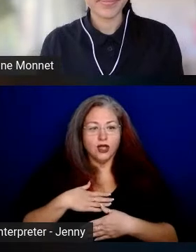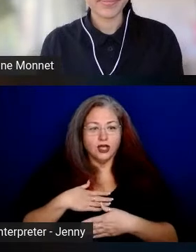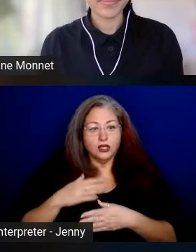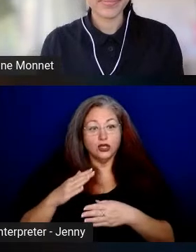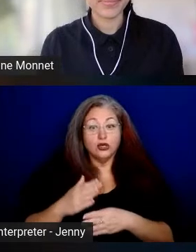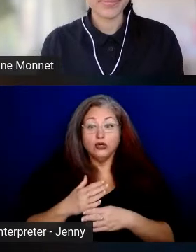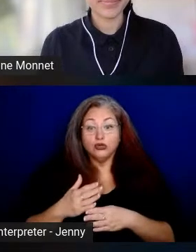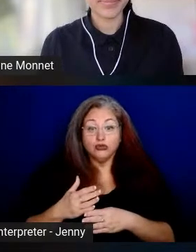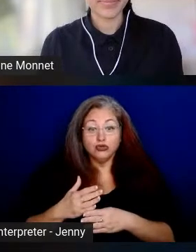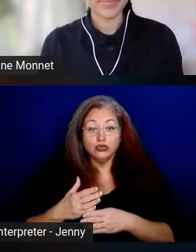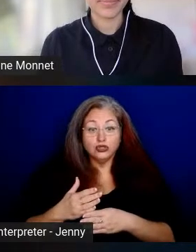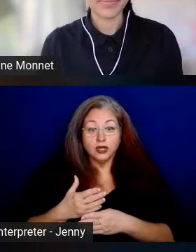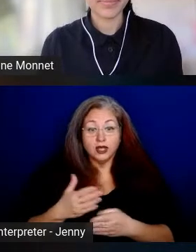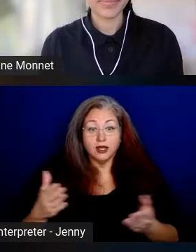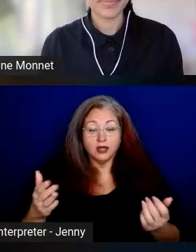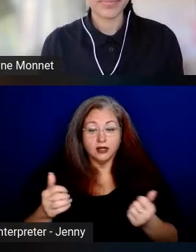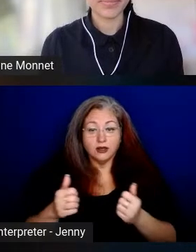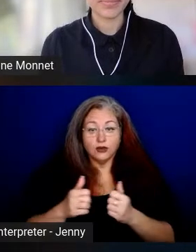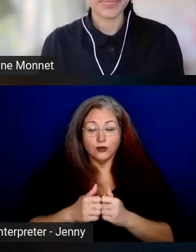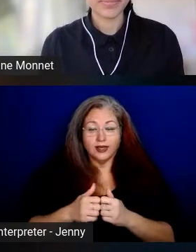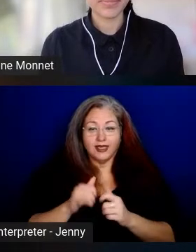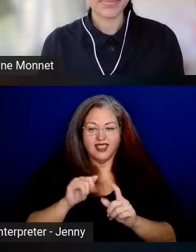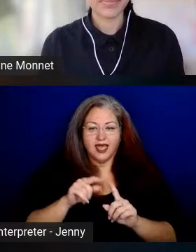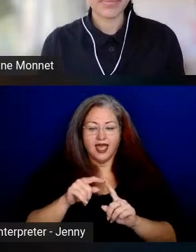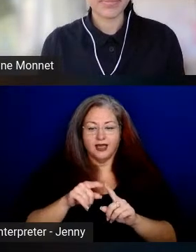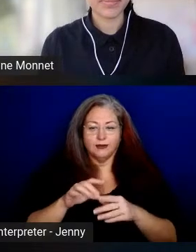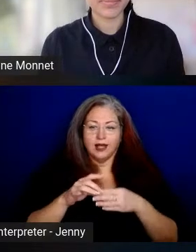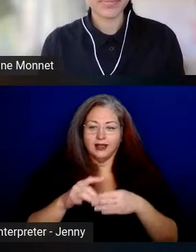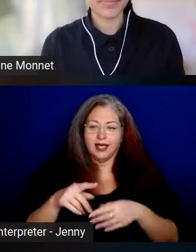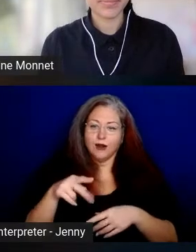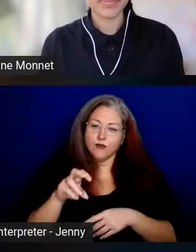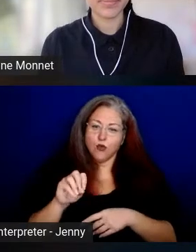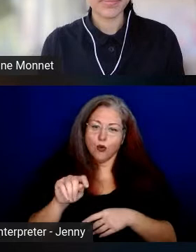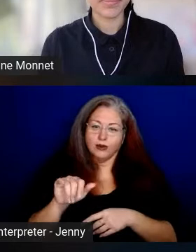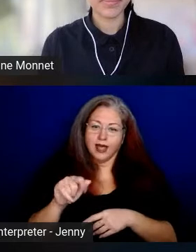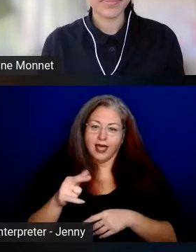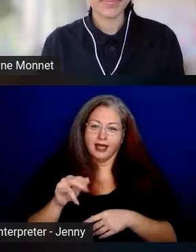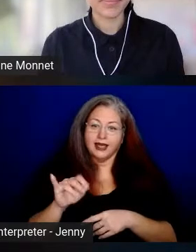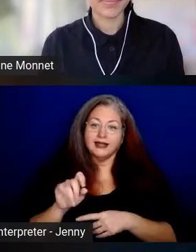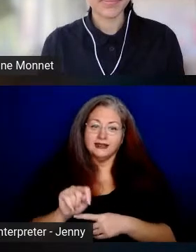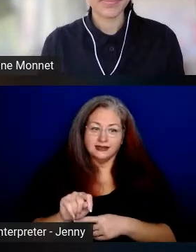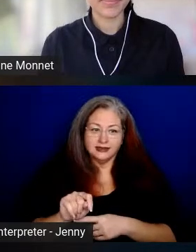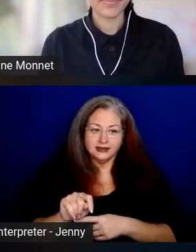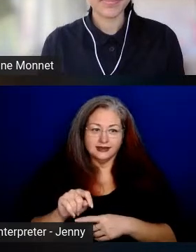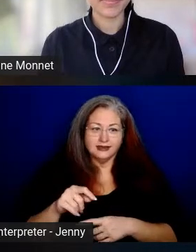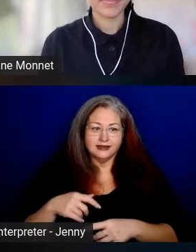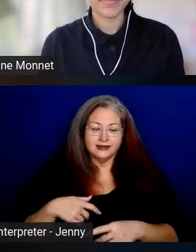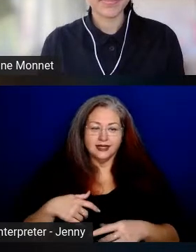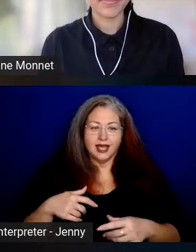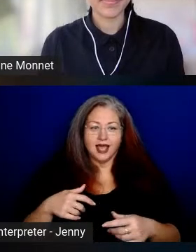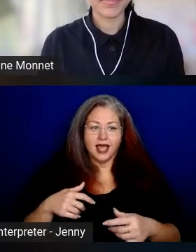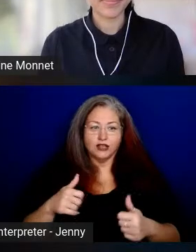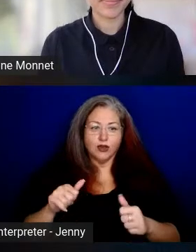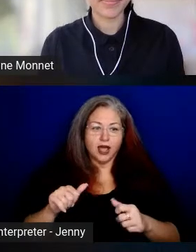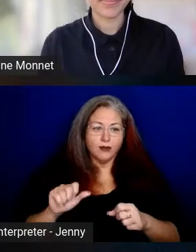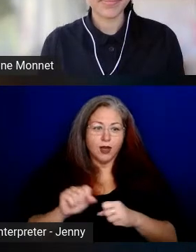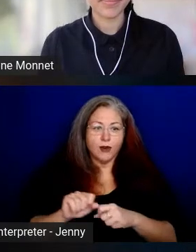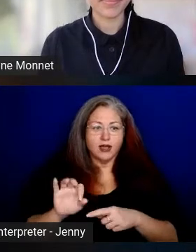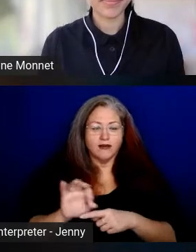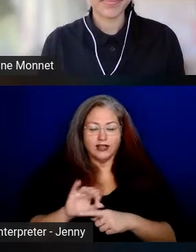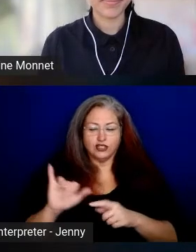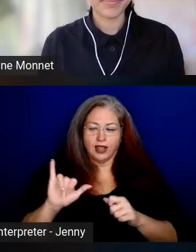sharing with the protagonists. And I try that my work can function as a bridge